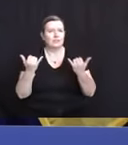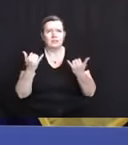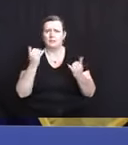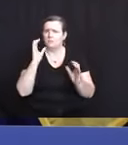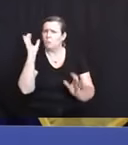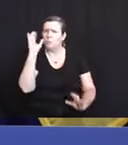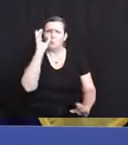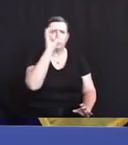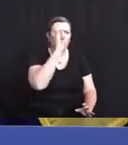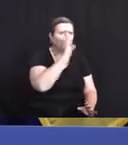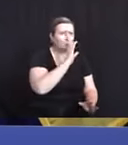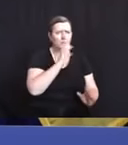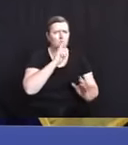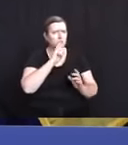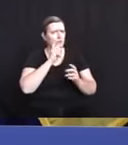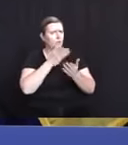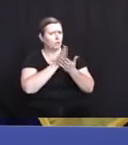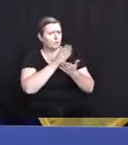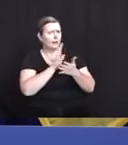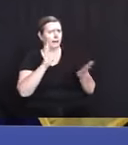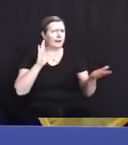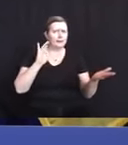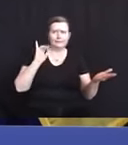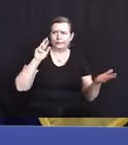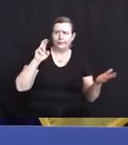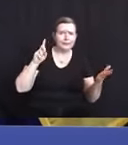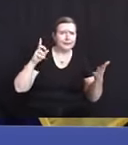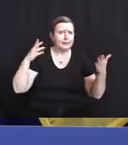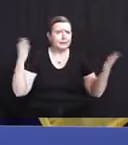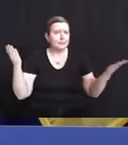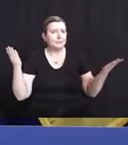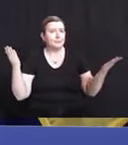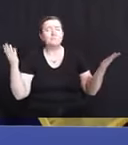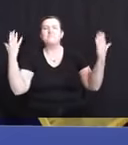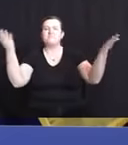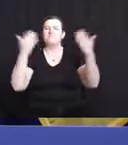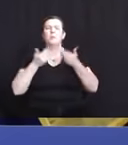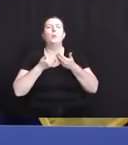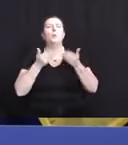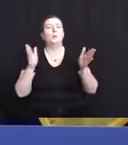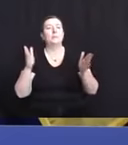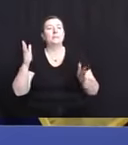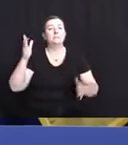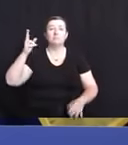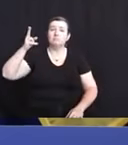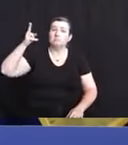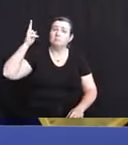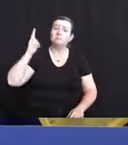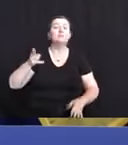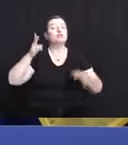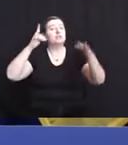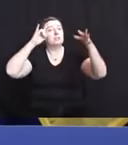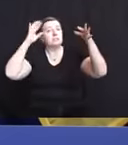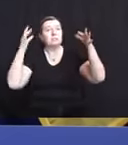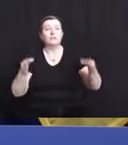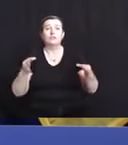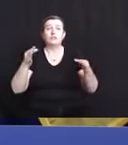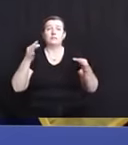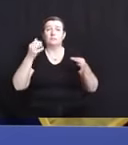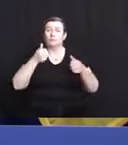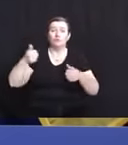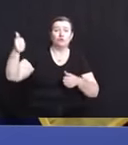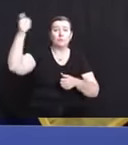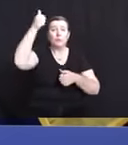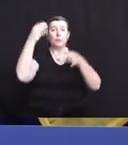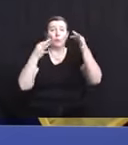okay. I want to start by acknowledging the historic decision by the U.S. Supreme Court this morning upholding